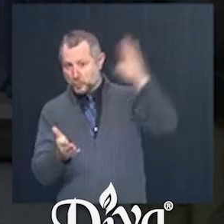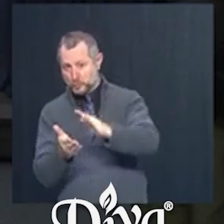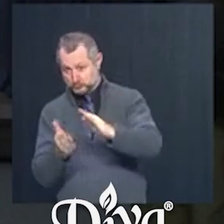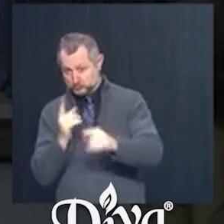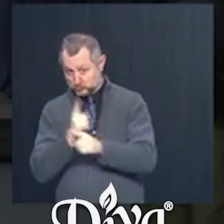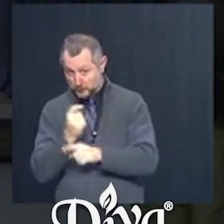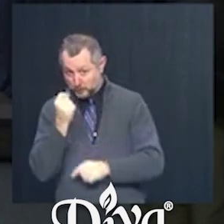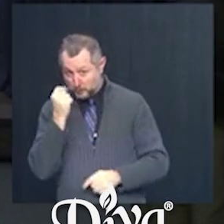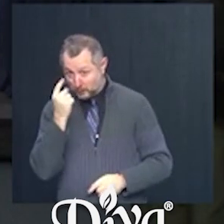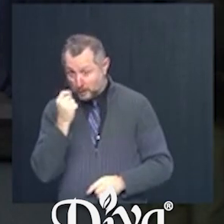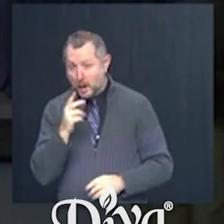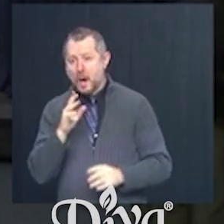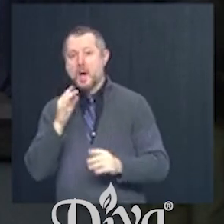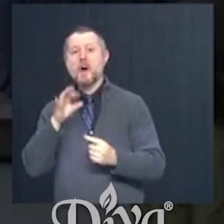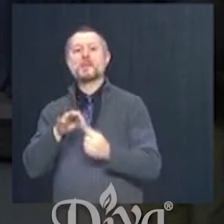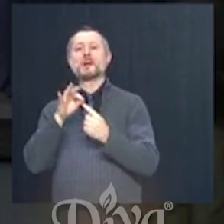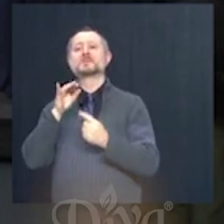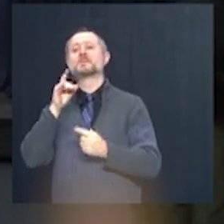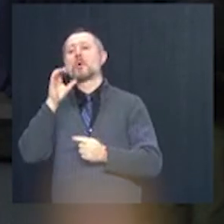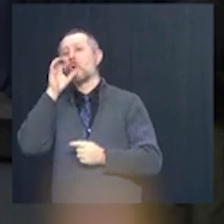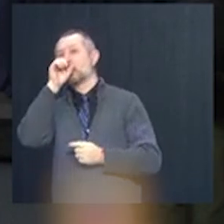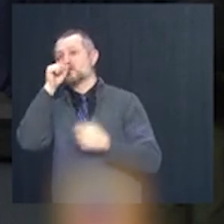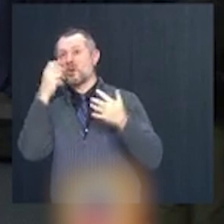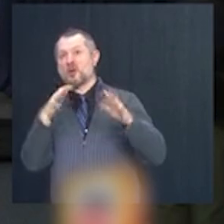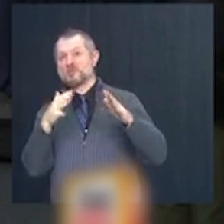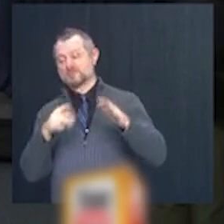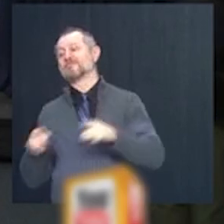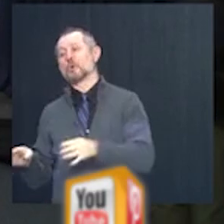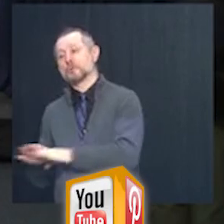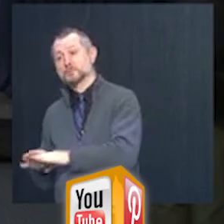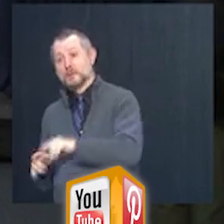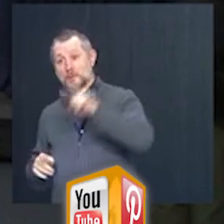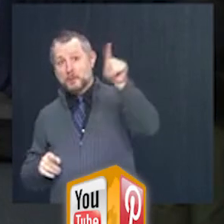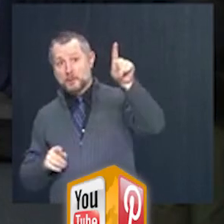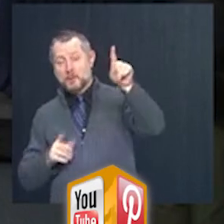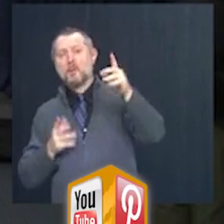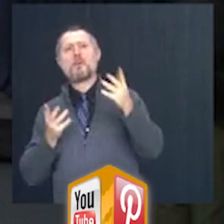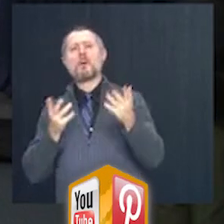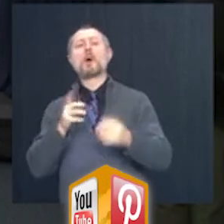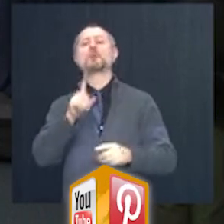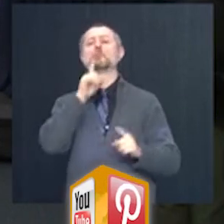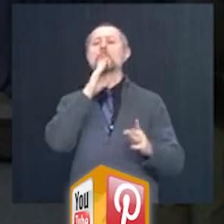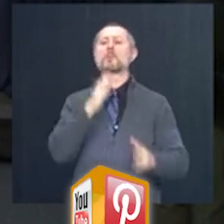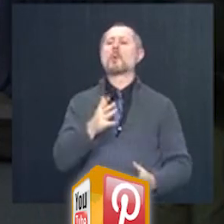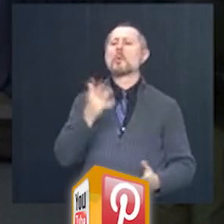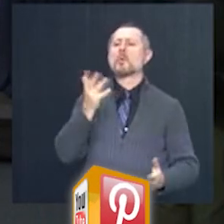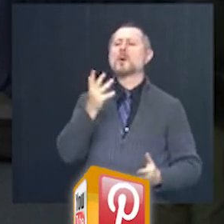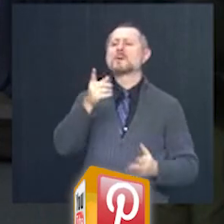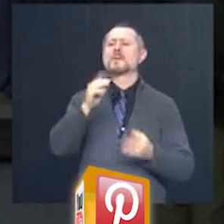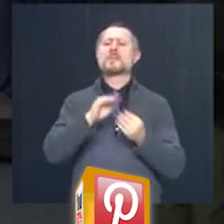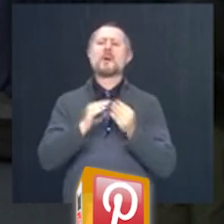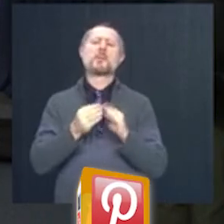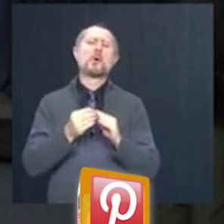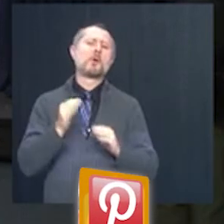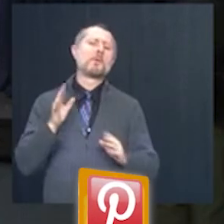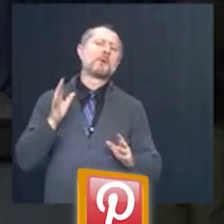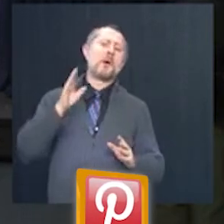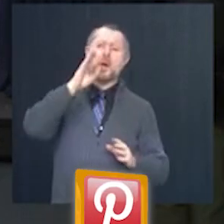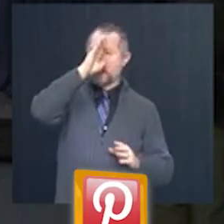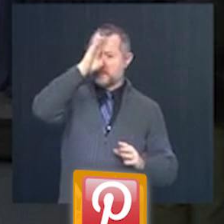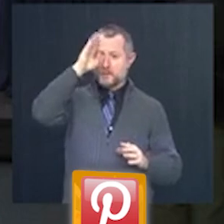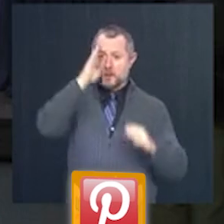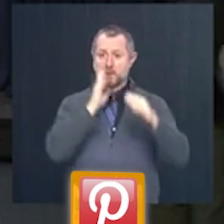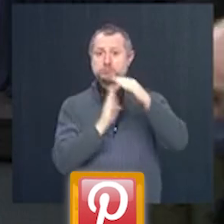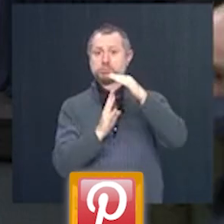where it's already closed. Yes, ma'am. Do you have in your mind a number that of hospitalizations that would trigger your